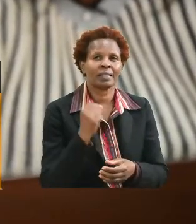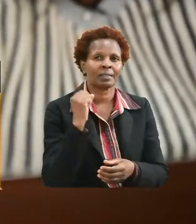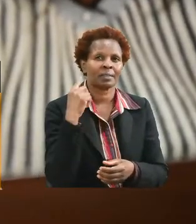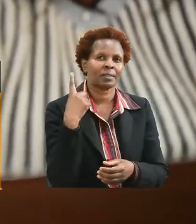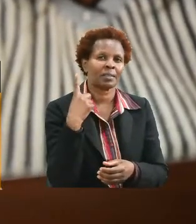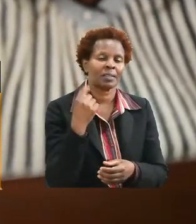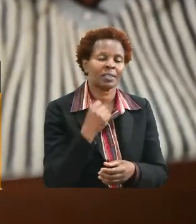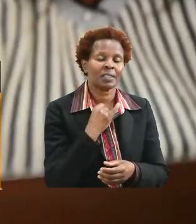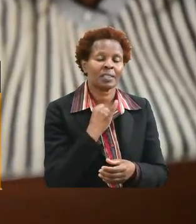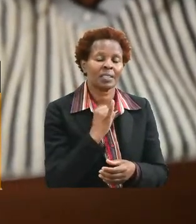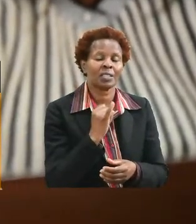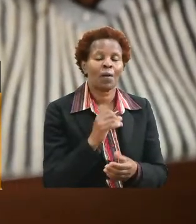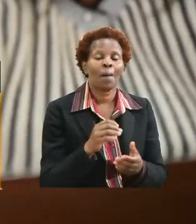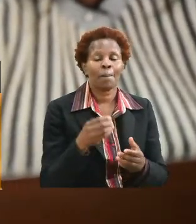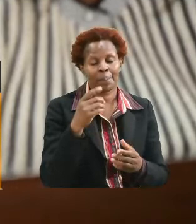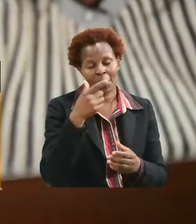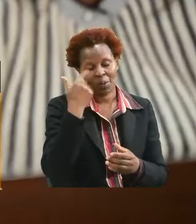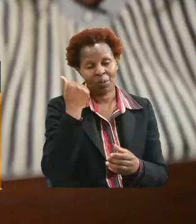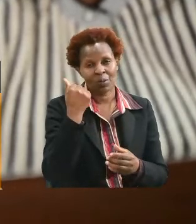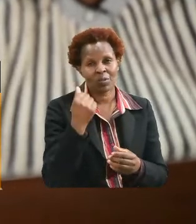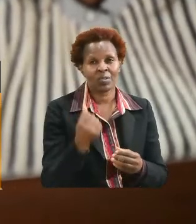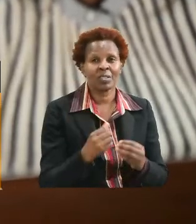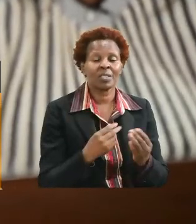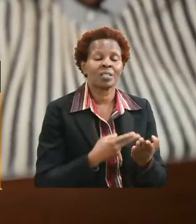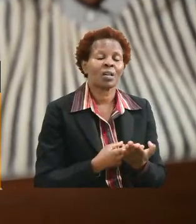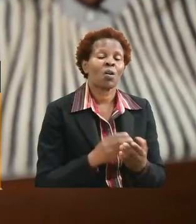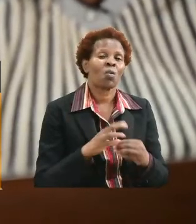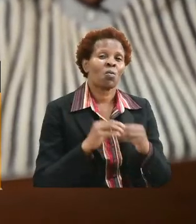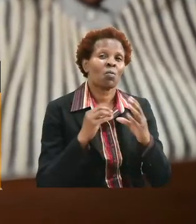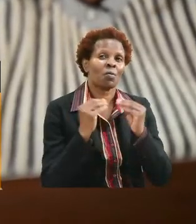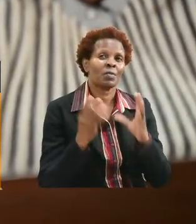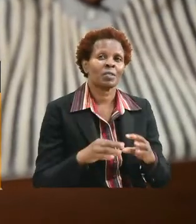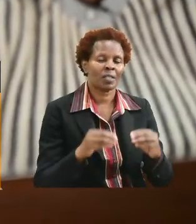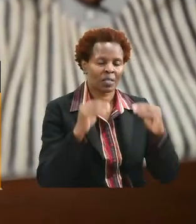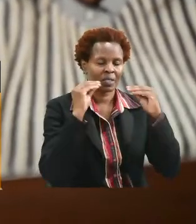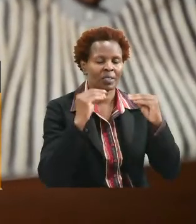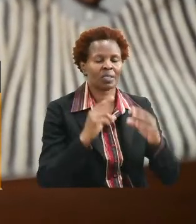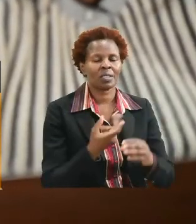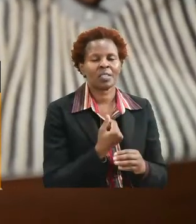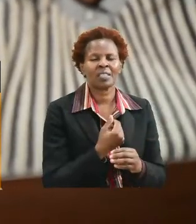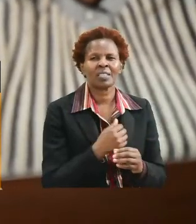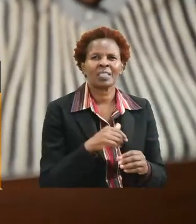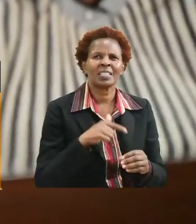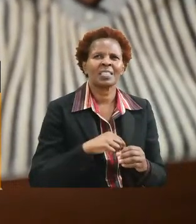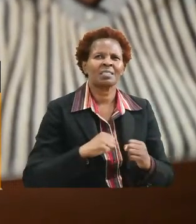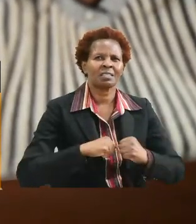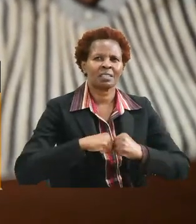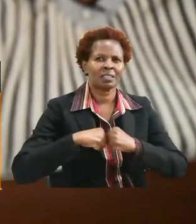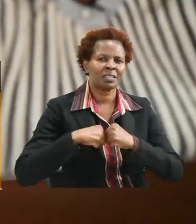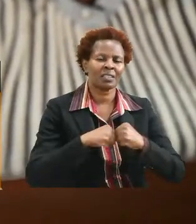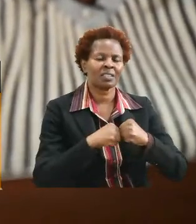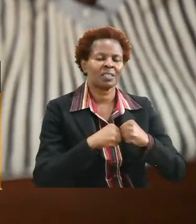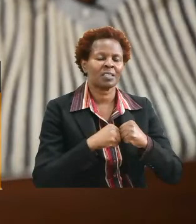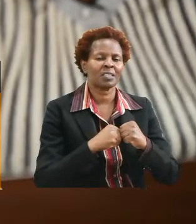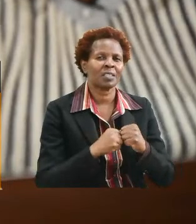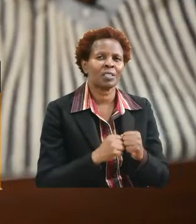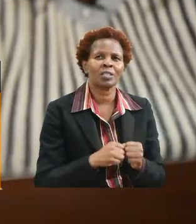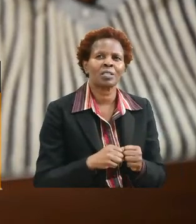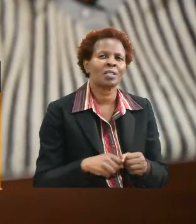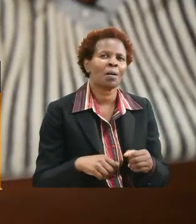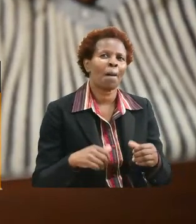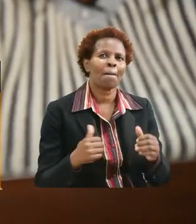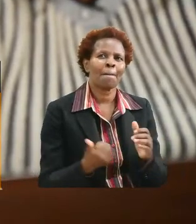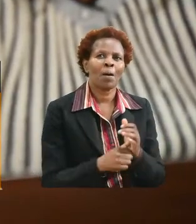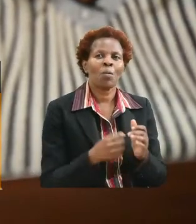it's because the Comforter teaches us. And even in very challenging situations and circumstances of